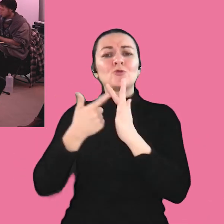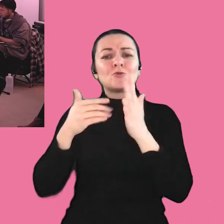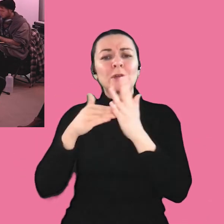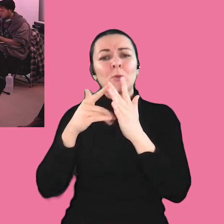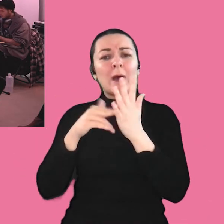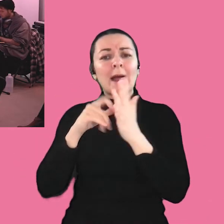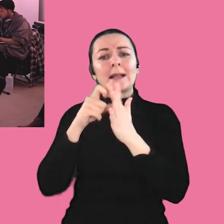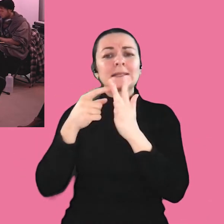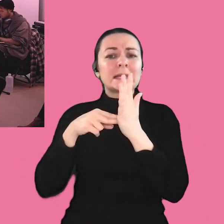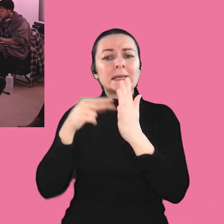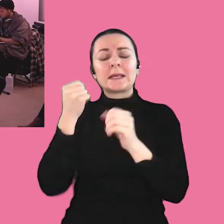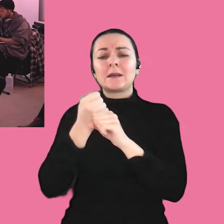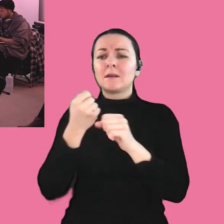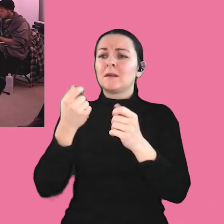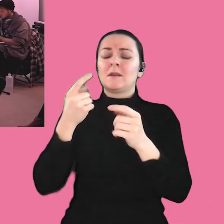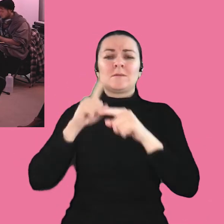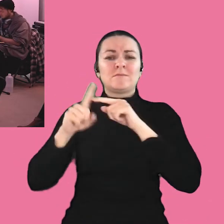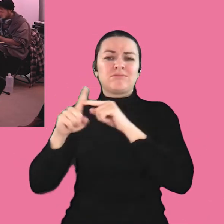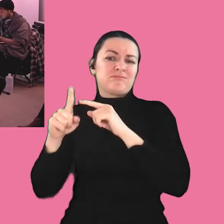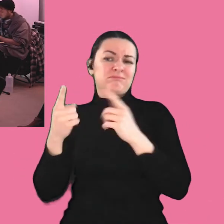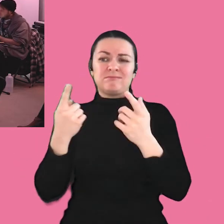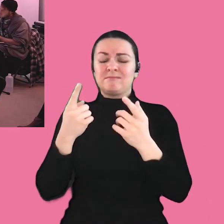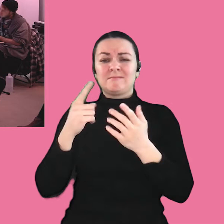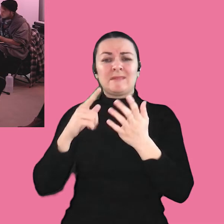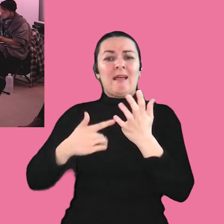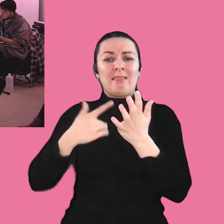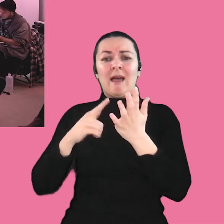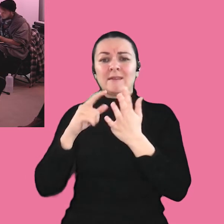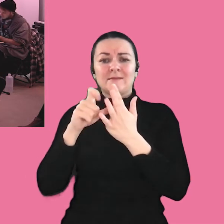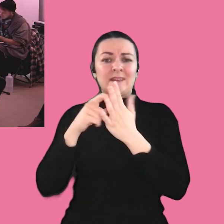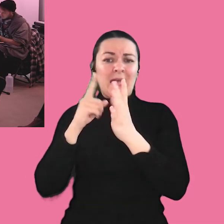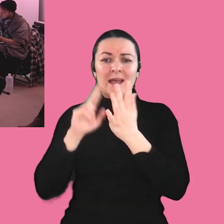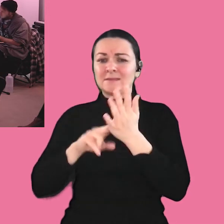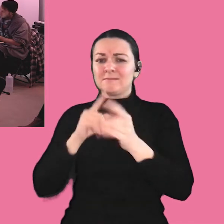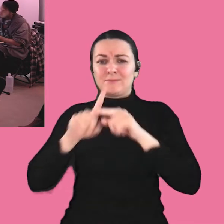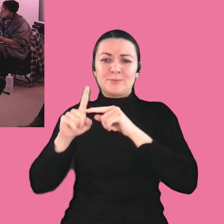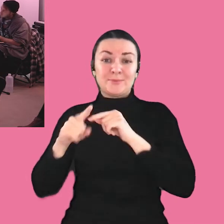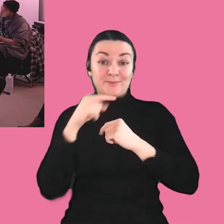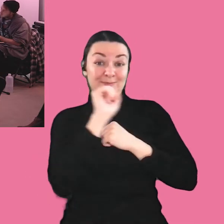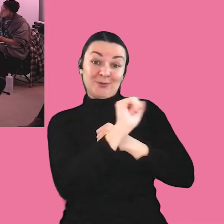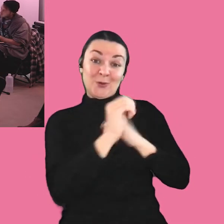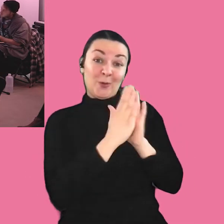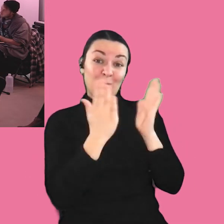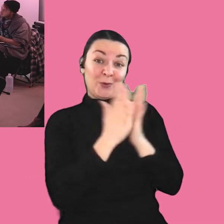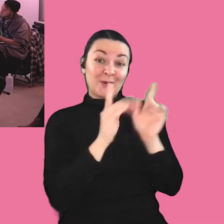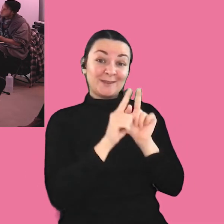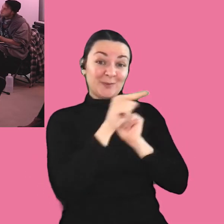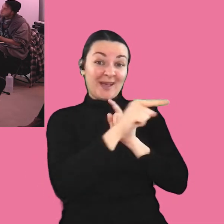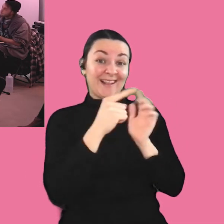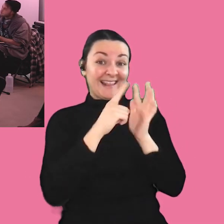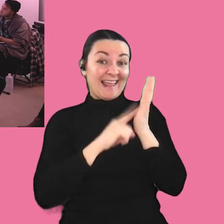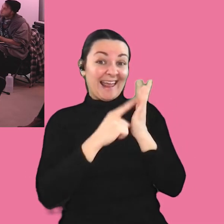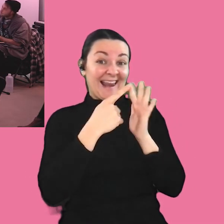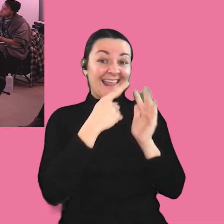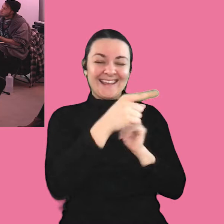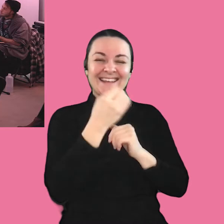the, correct me if I'm wrong, someone, but I think head of Battersea Art Centre. And that was the first thing that got me into this world, because I was reading these books.